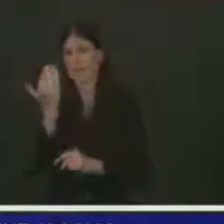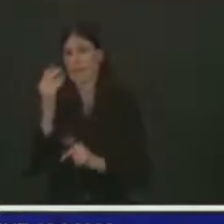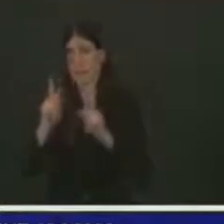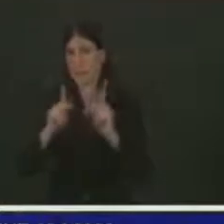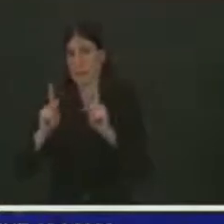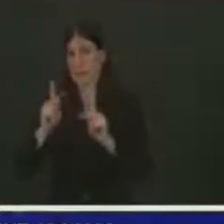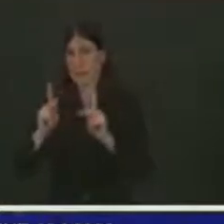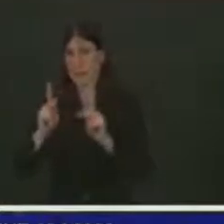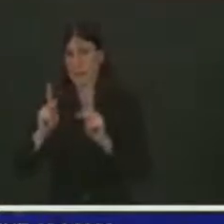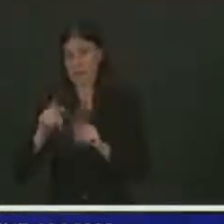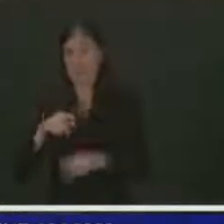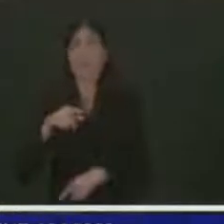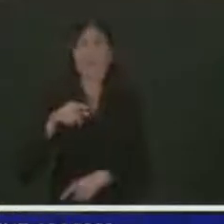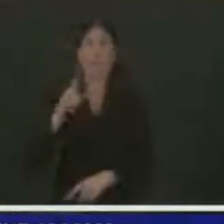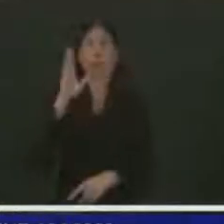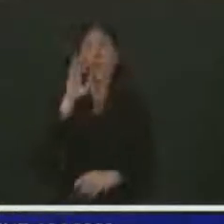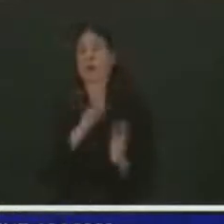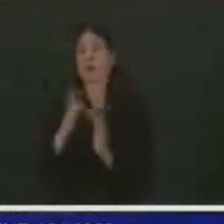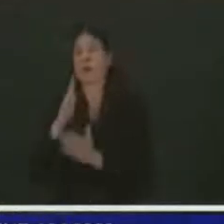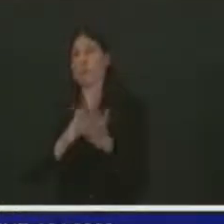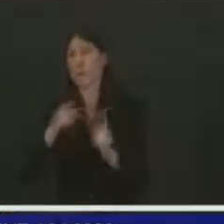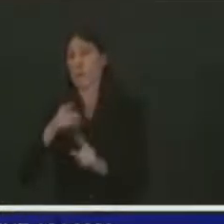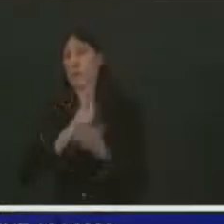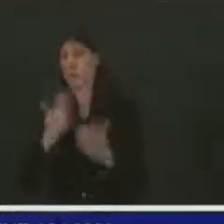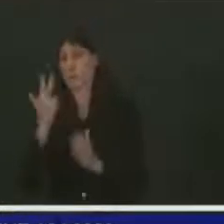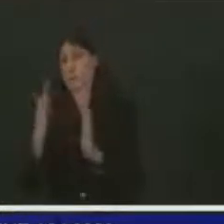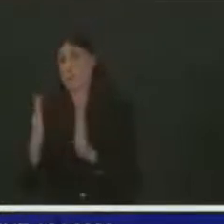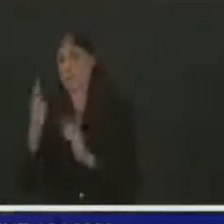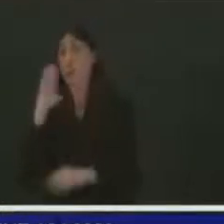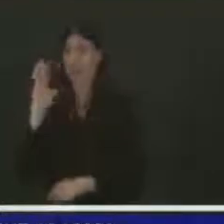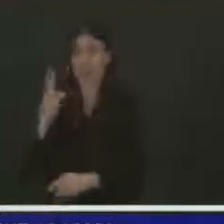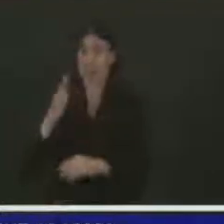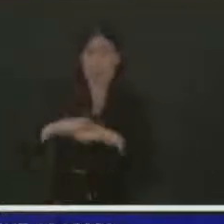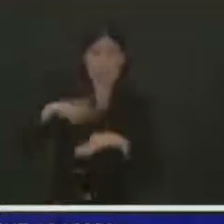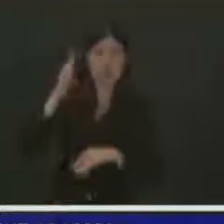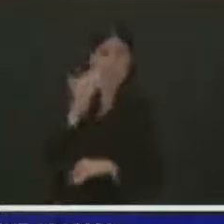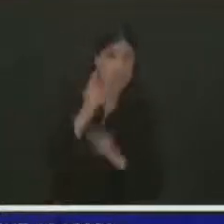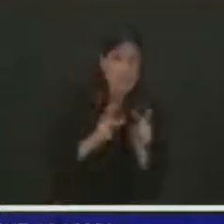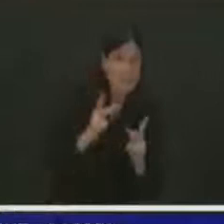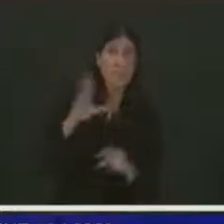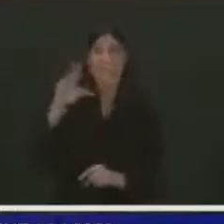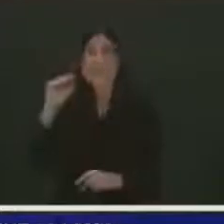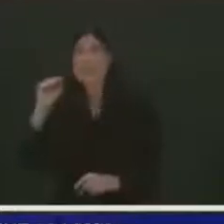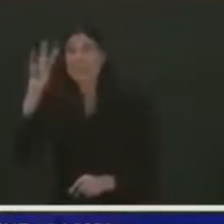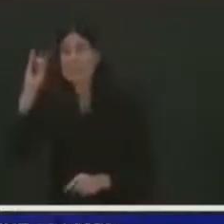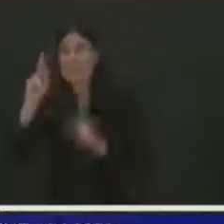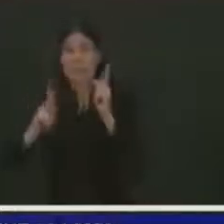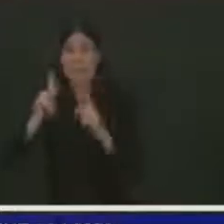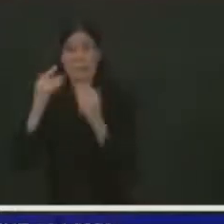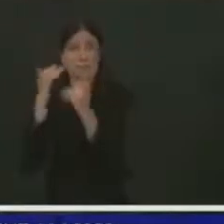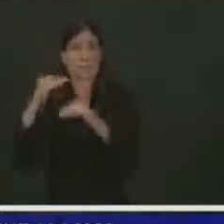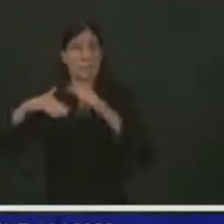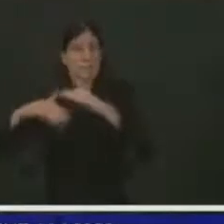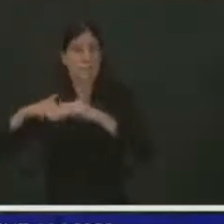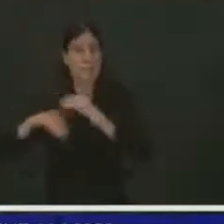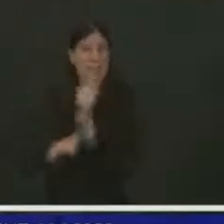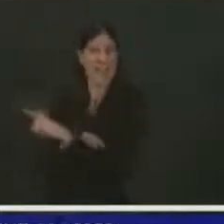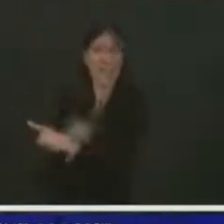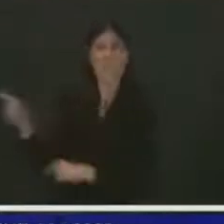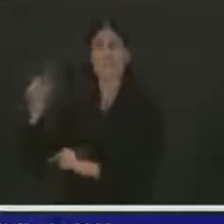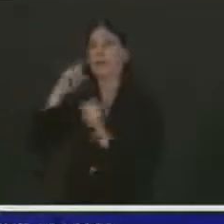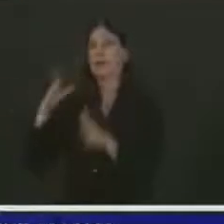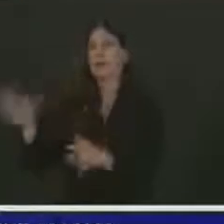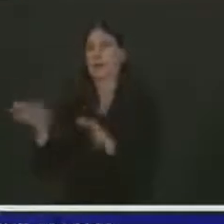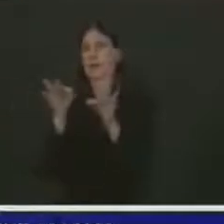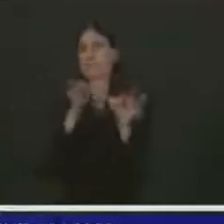thinking about it. Yeah, no, what you just said is it. 50, 75, 100. We're also, next Tuesday, I have a meeting with all the other governors to see what